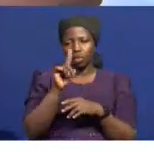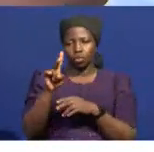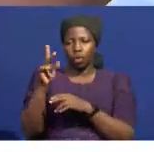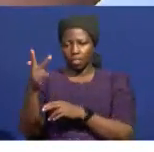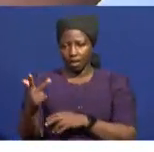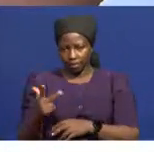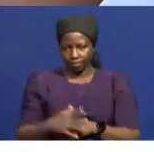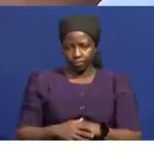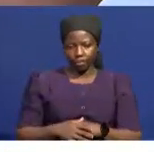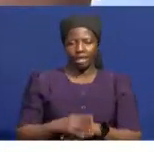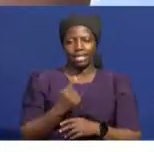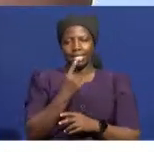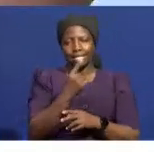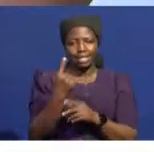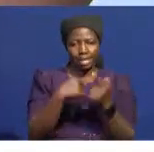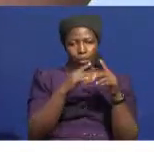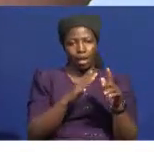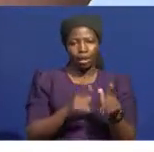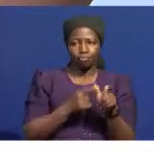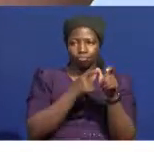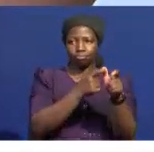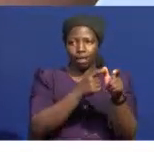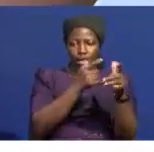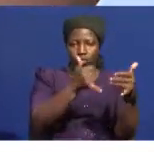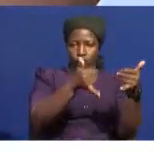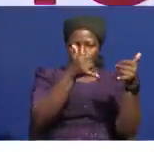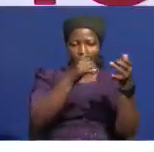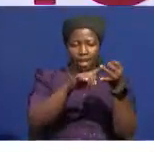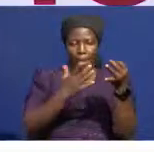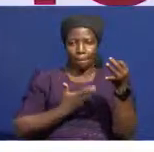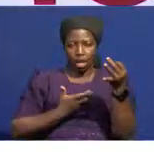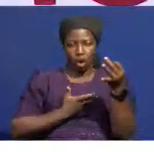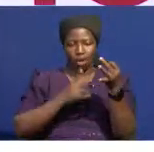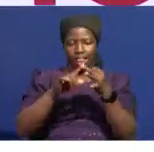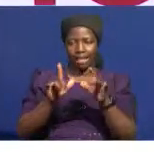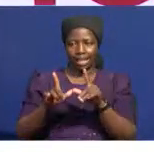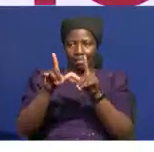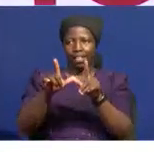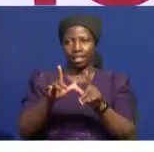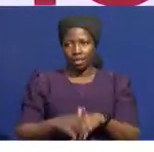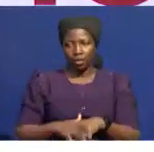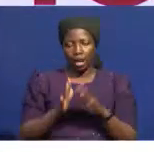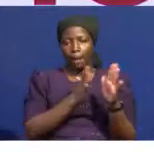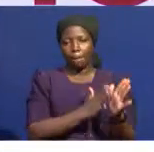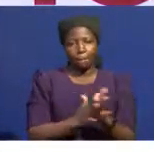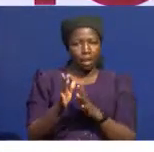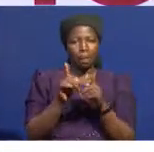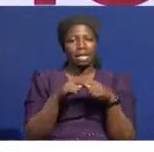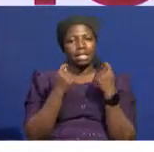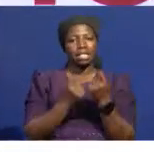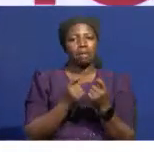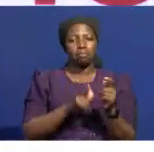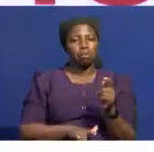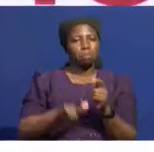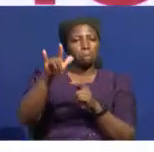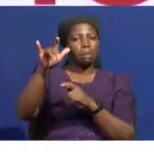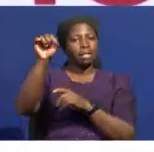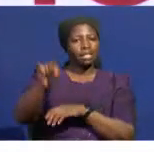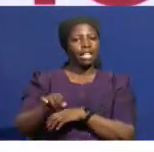category will receive a trophy, a medal, and a certificate of merit. We are preparing our team to go for South Africa, Africa Youth